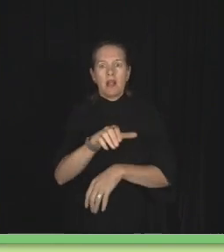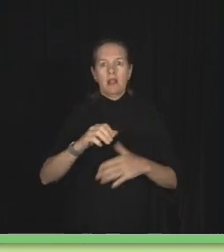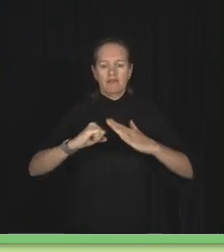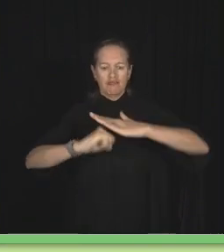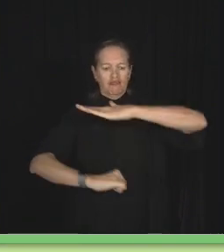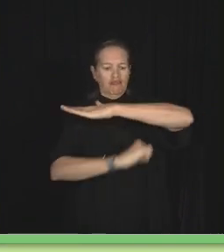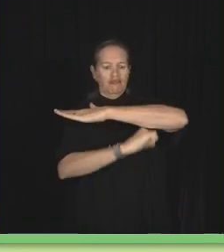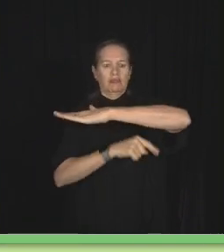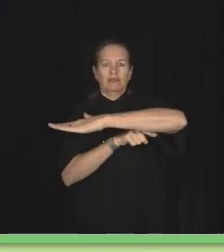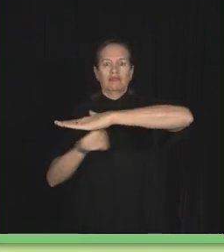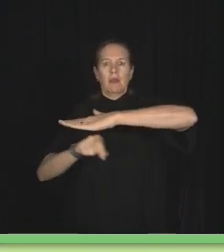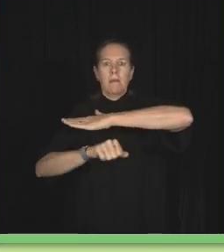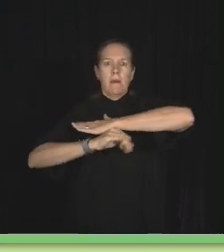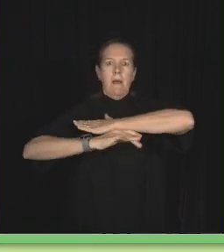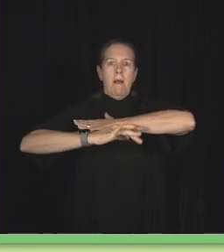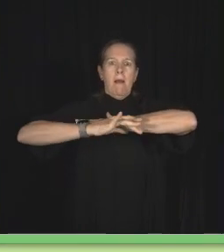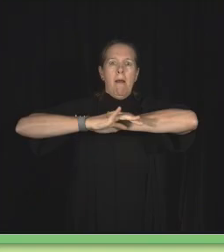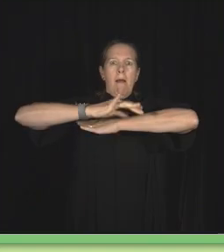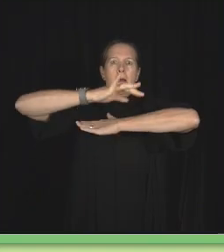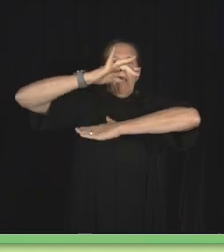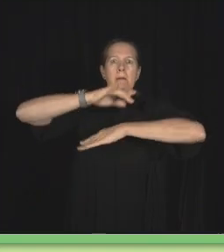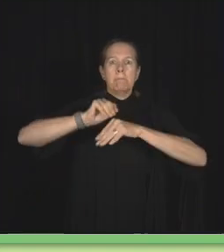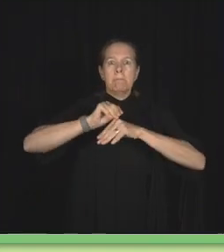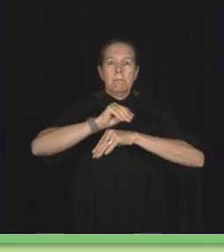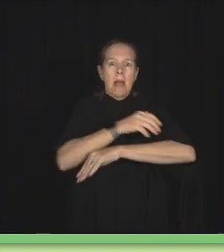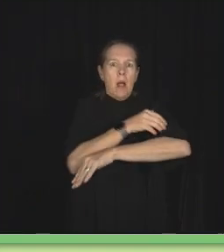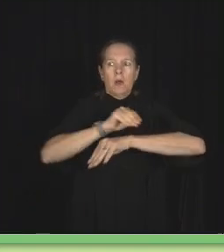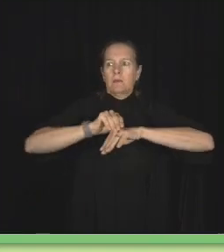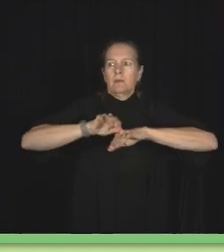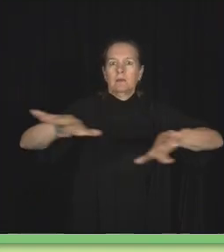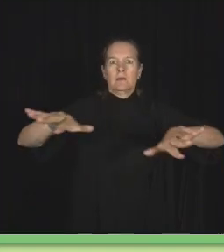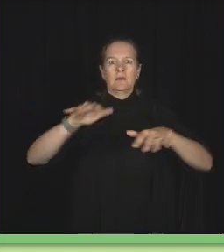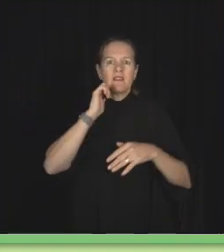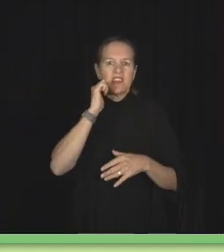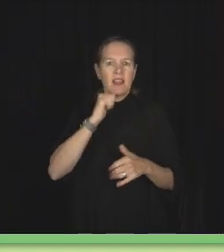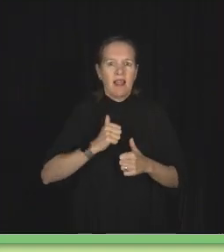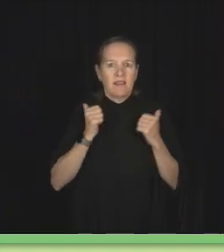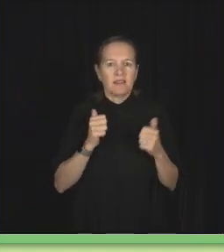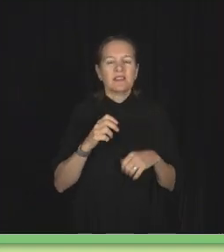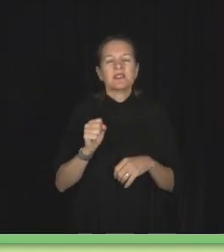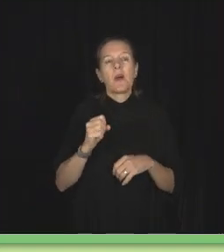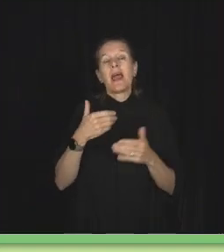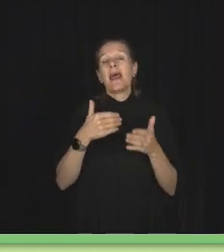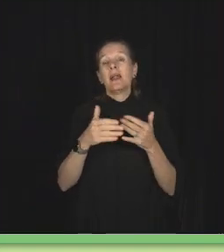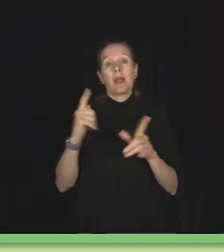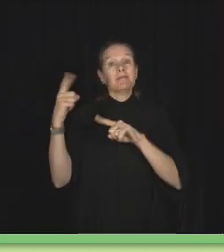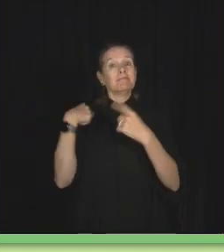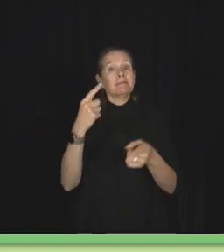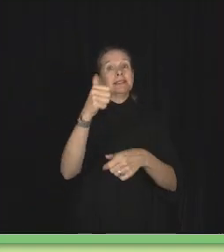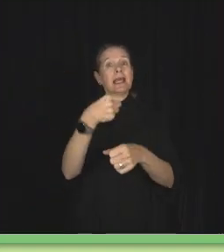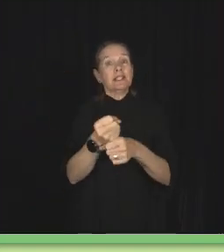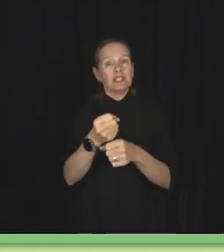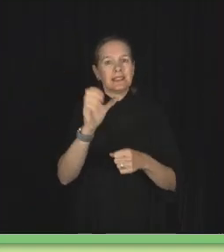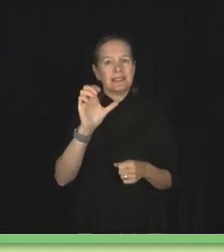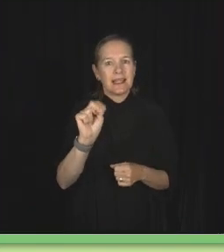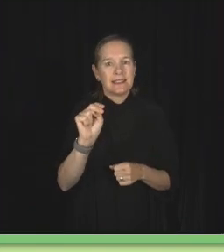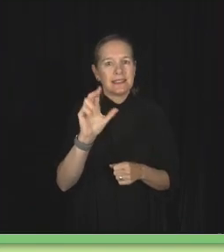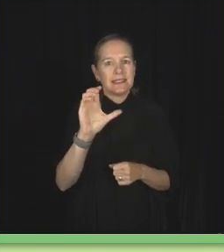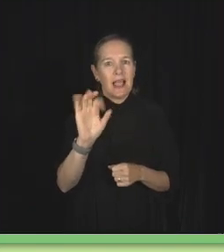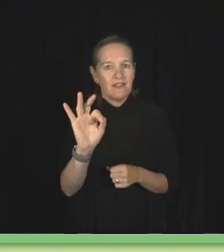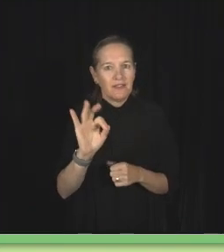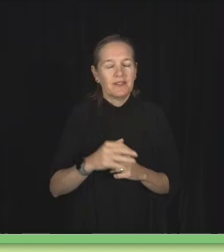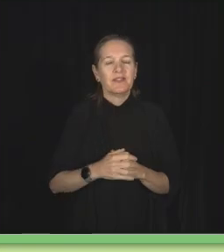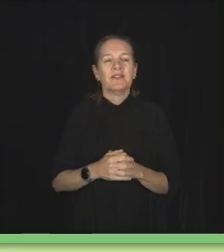our daily lives. So, enough of that sentimental feeling. It's 10 years of CNCF, and if we kind of look at where we're